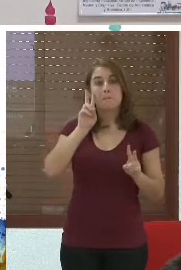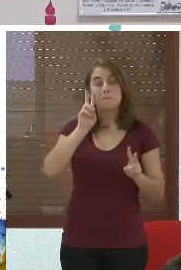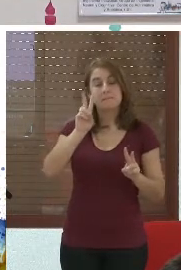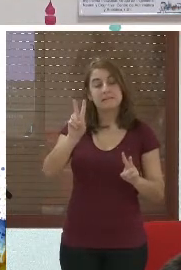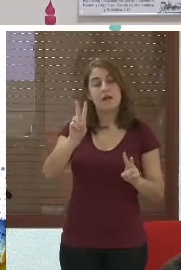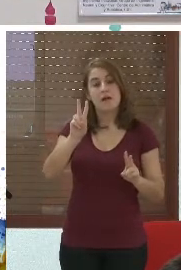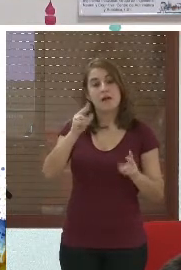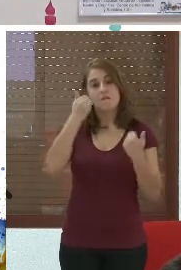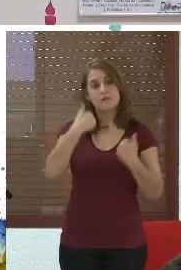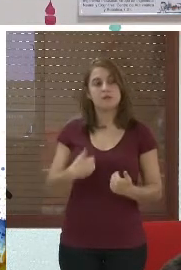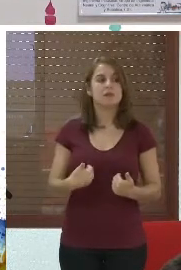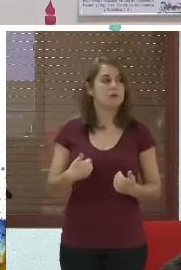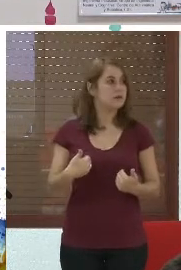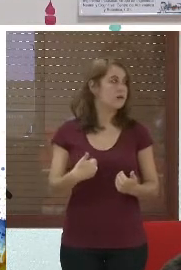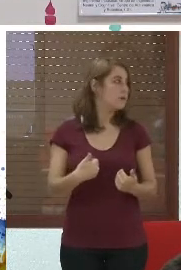view here,